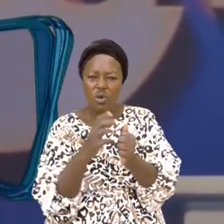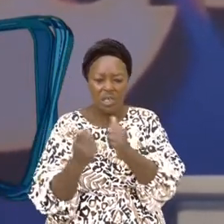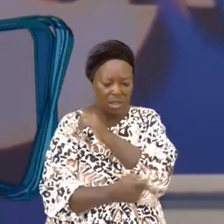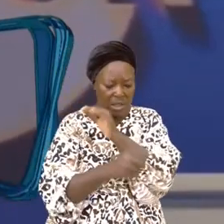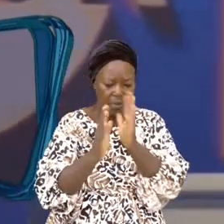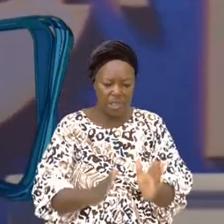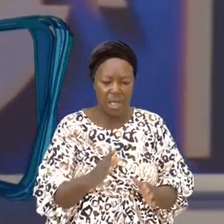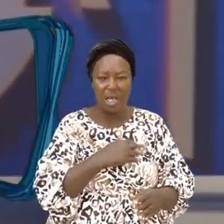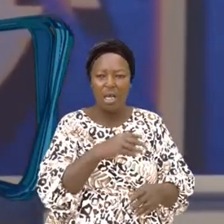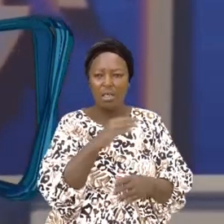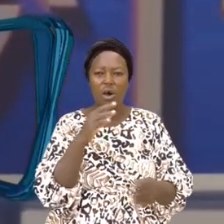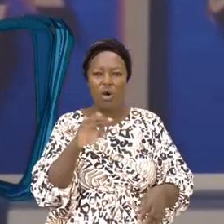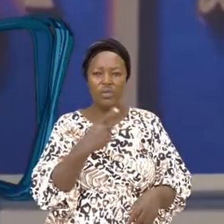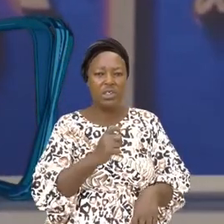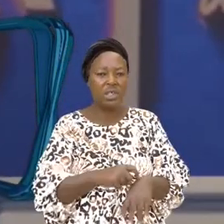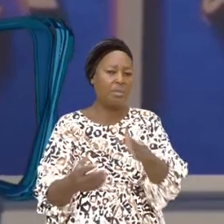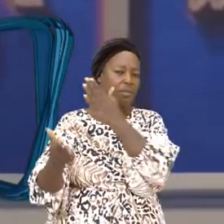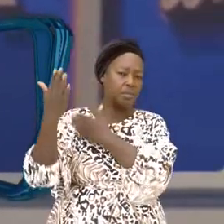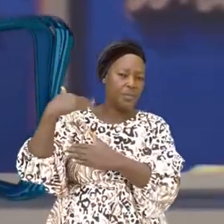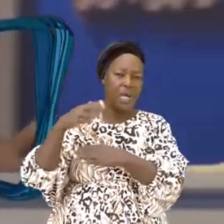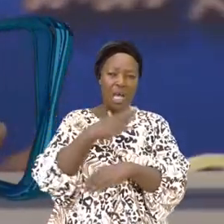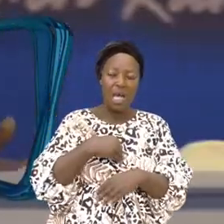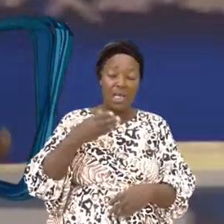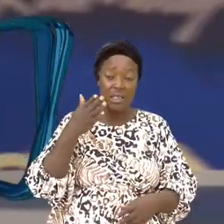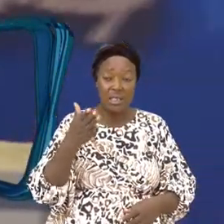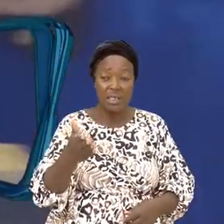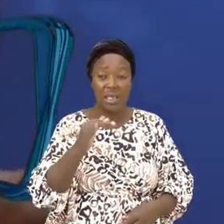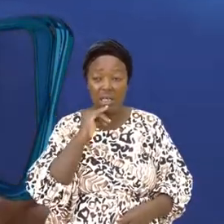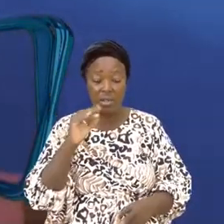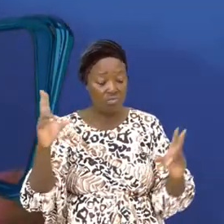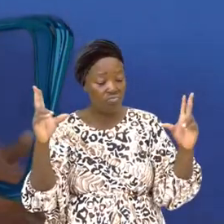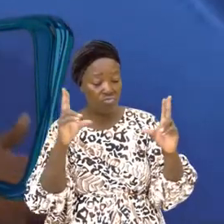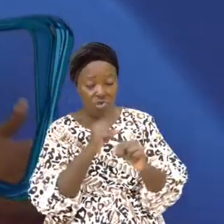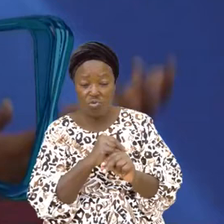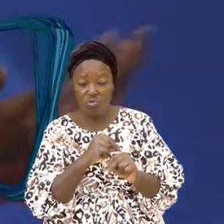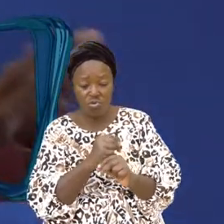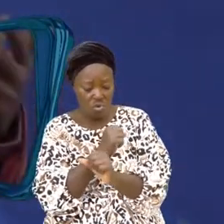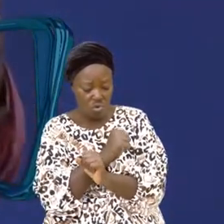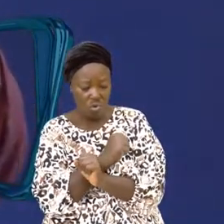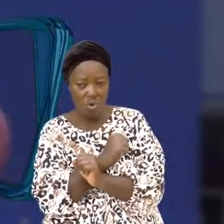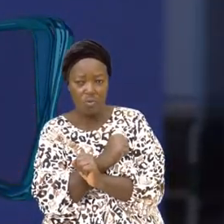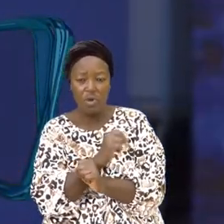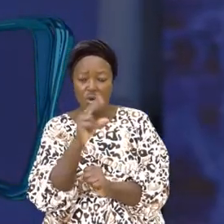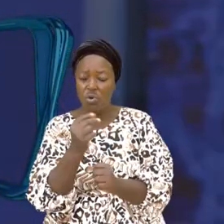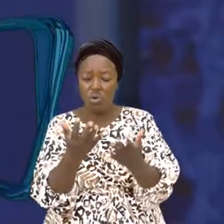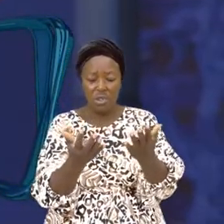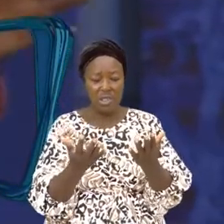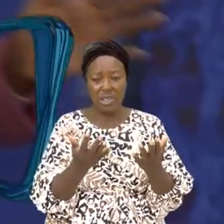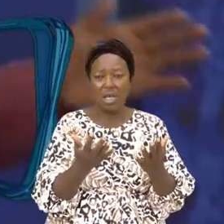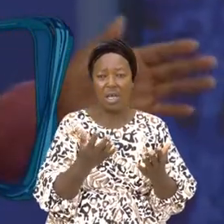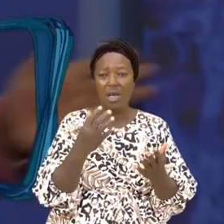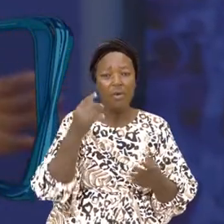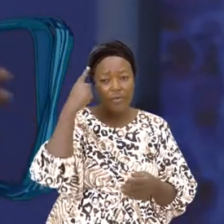and the temptresses of the past. And there is no affinity and no love, no desire for